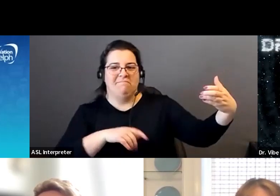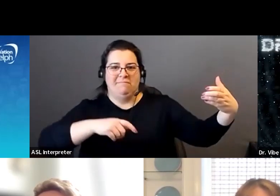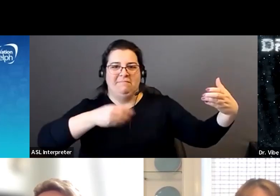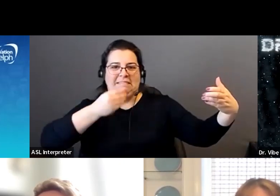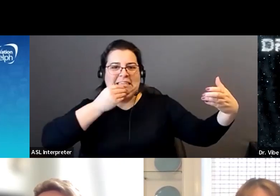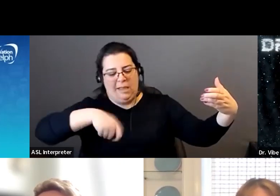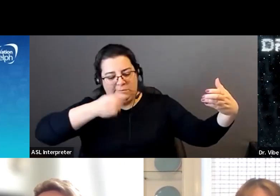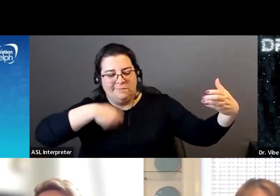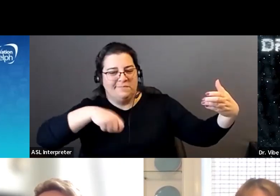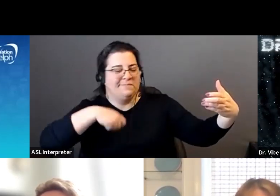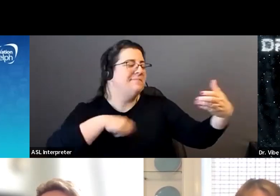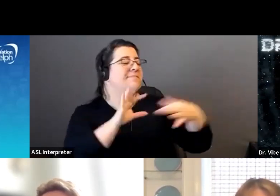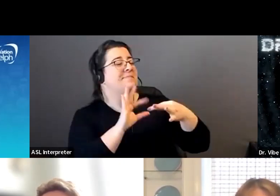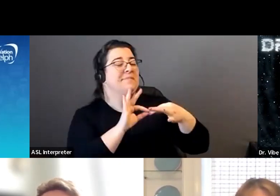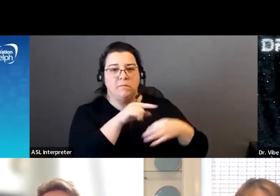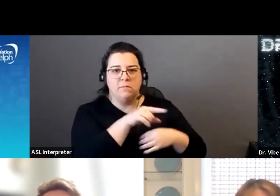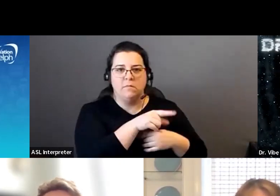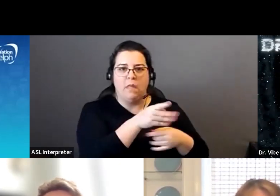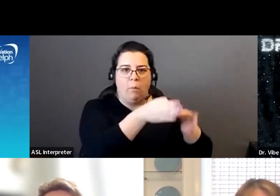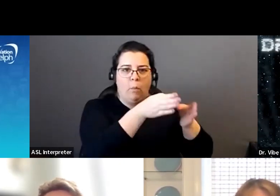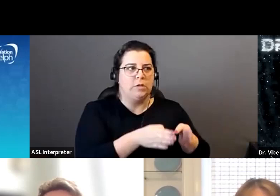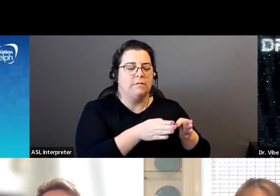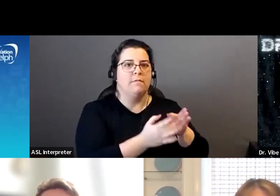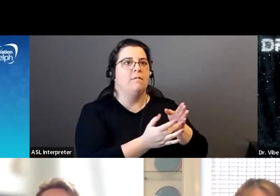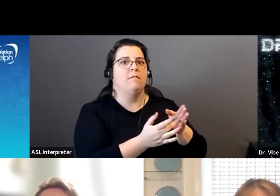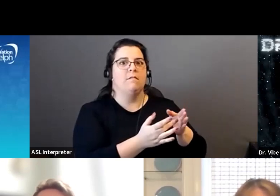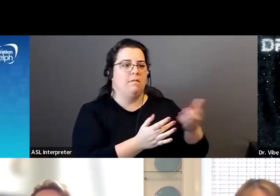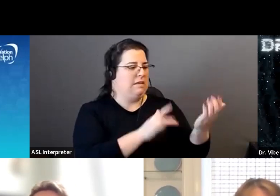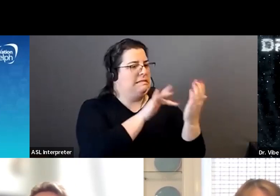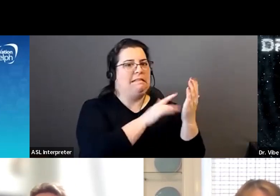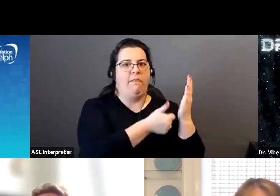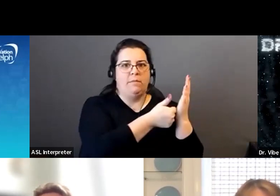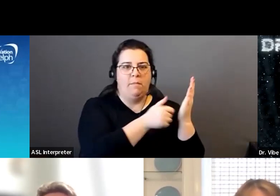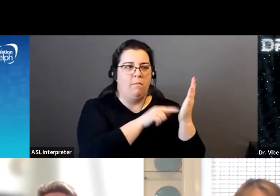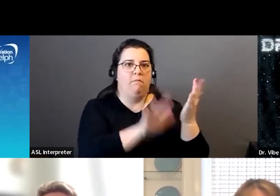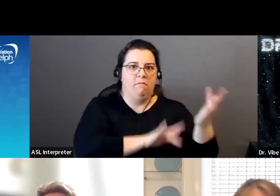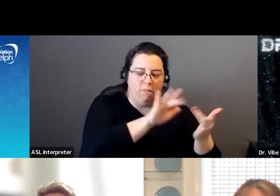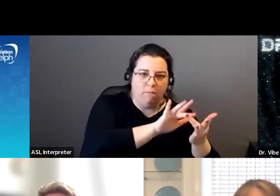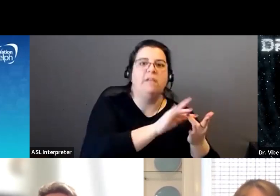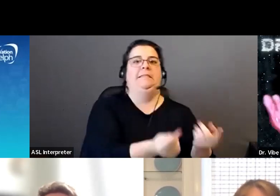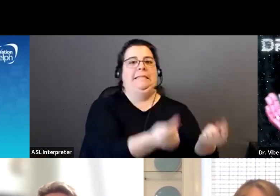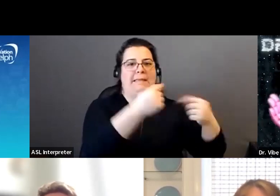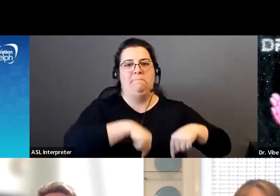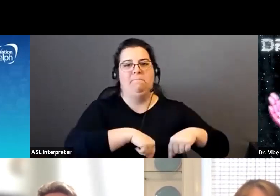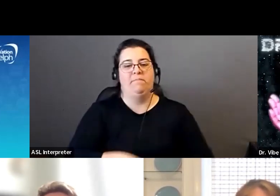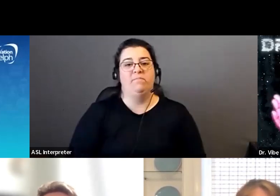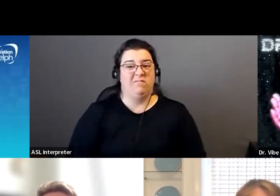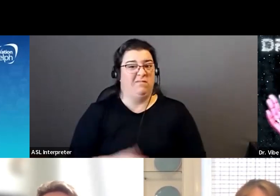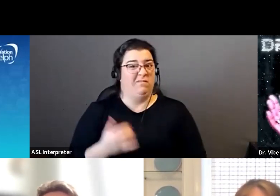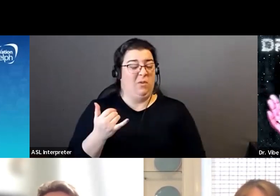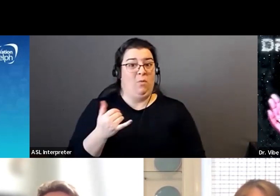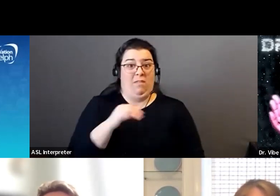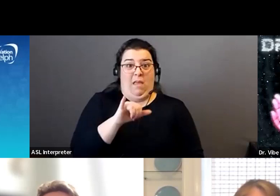it was just a lot of fun, and dealing with her directly, and she's coming back every month now. So that's even more